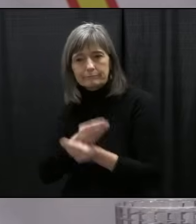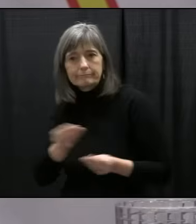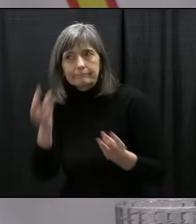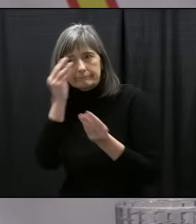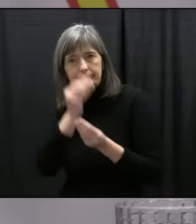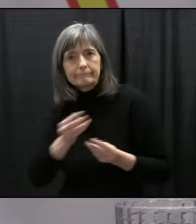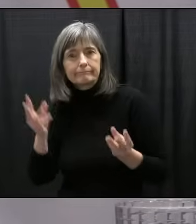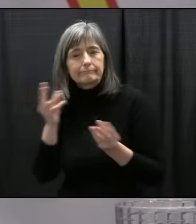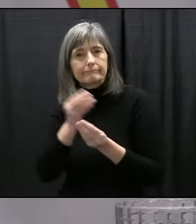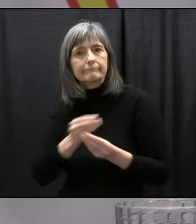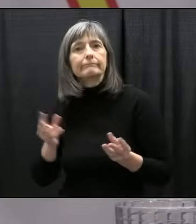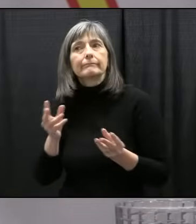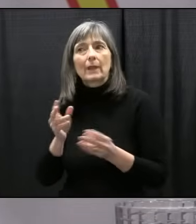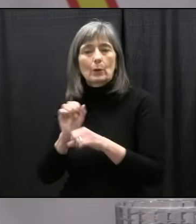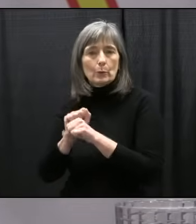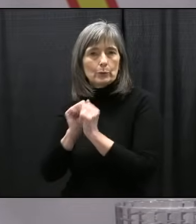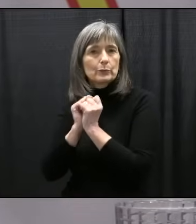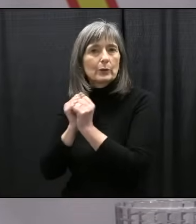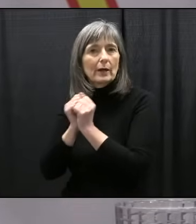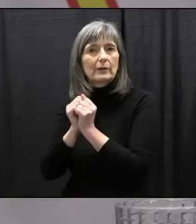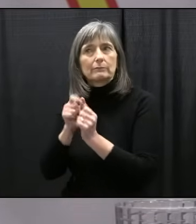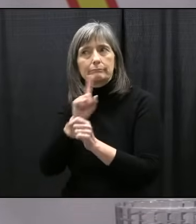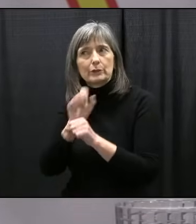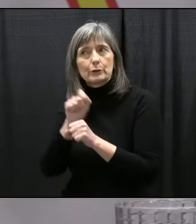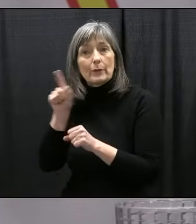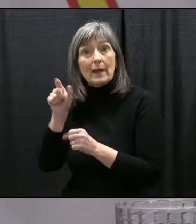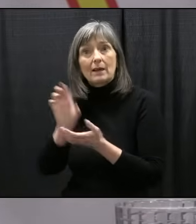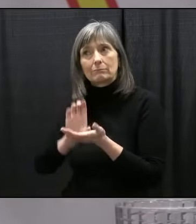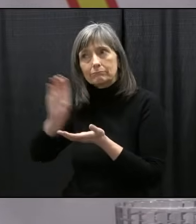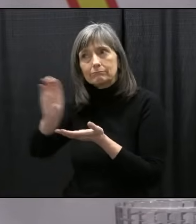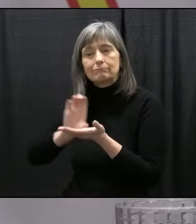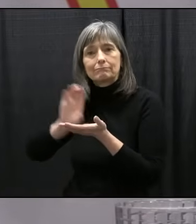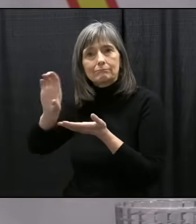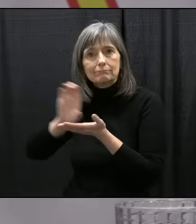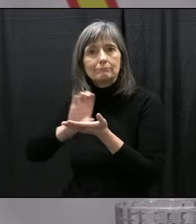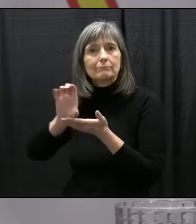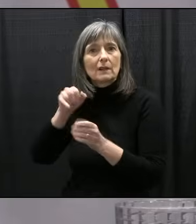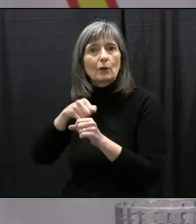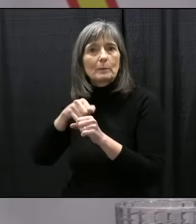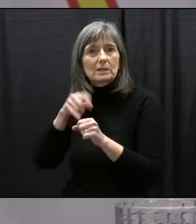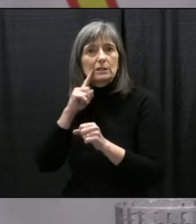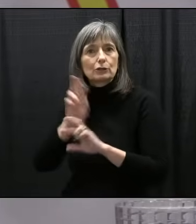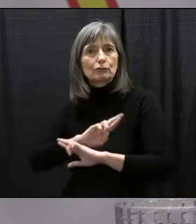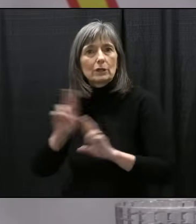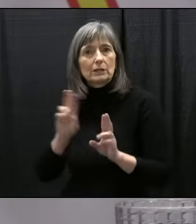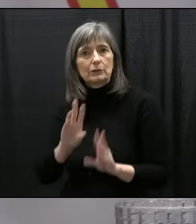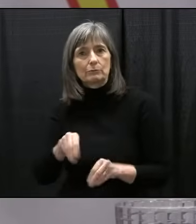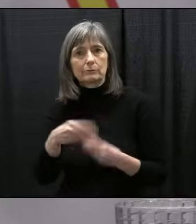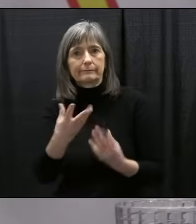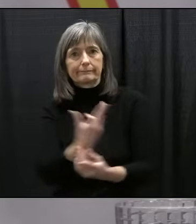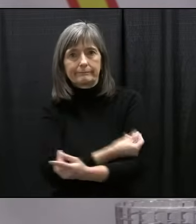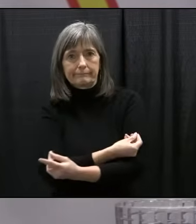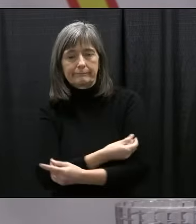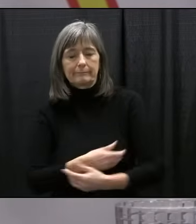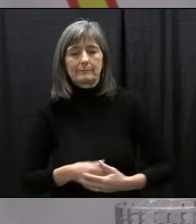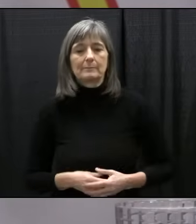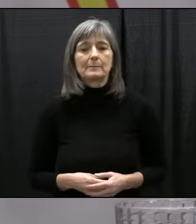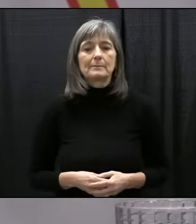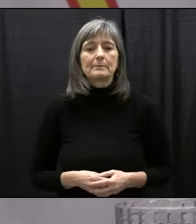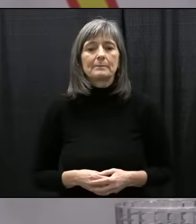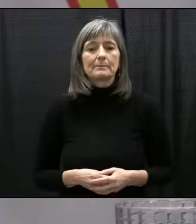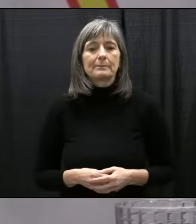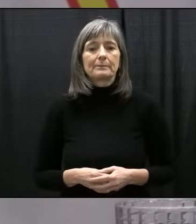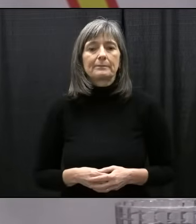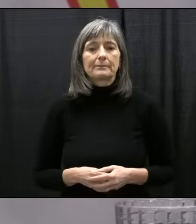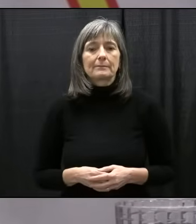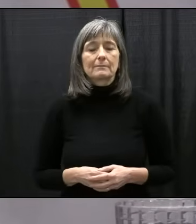to continue to work together to ensure that they are getting what they need to help you. It's so great to hear that